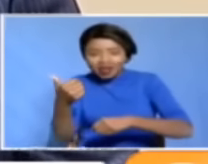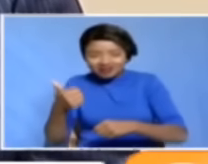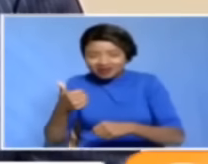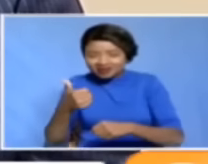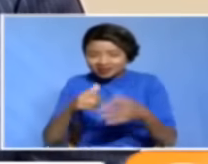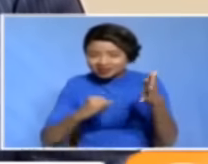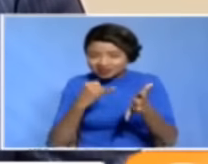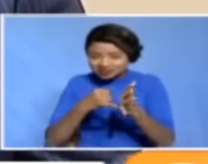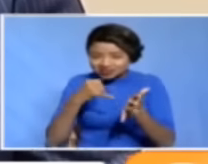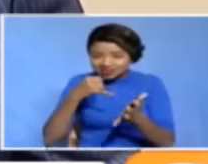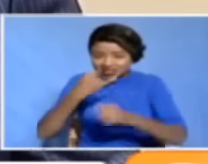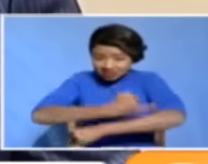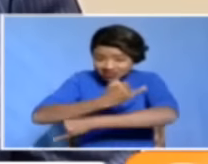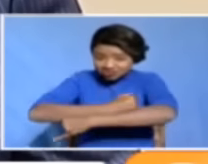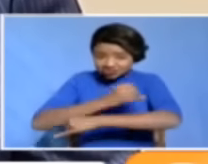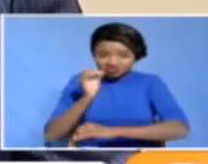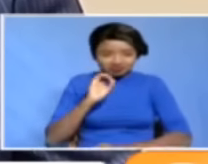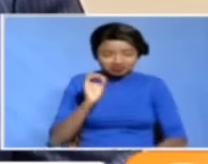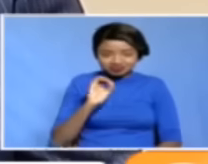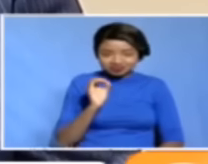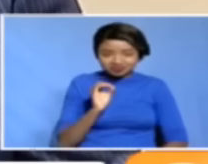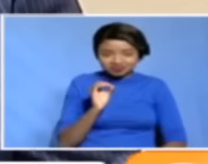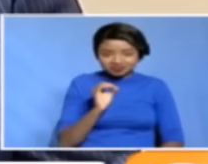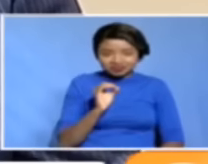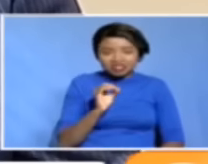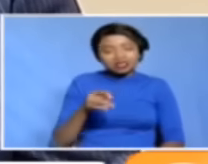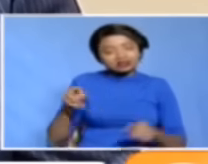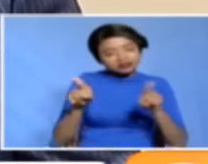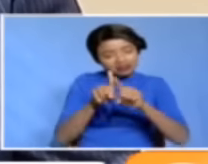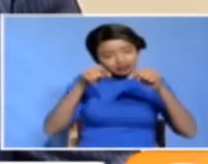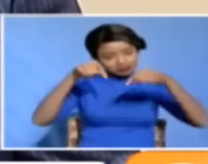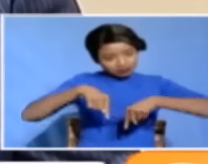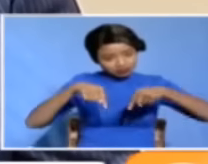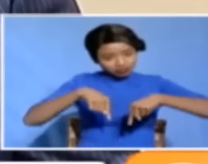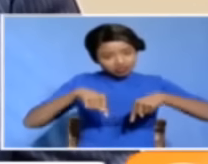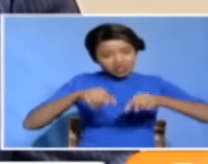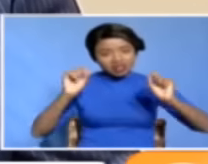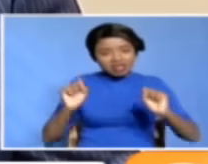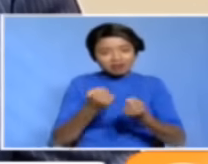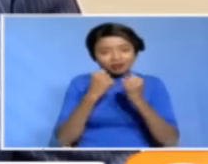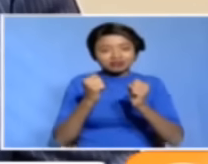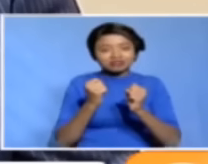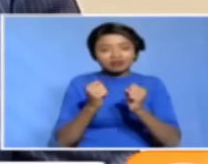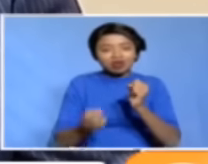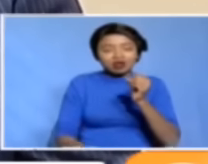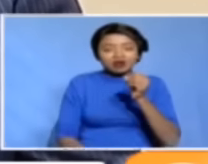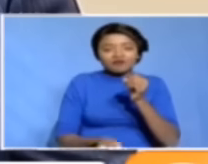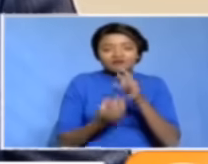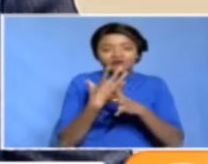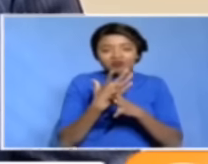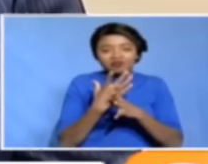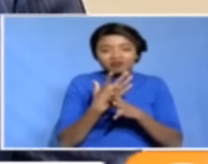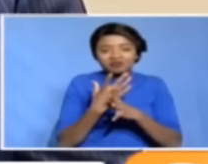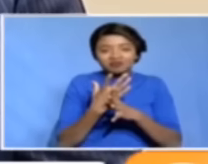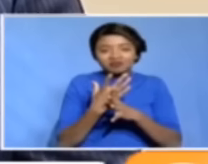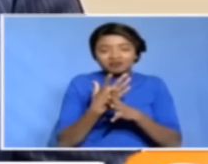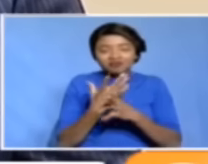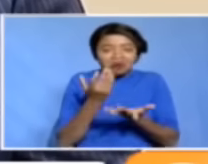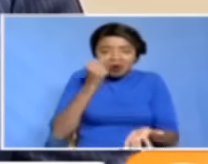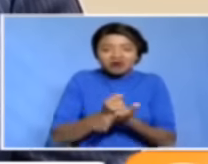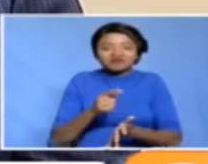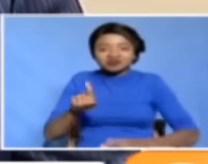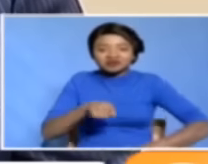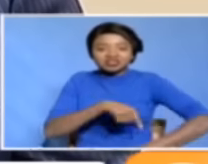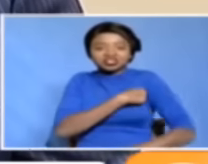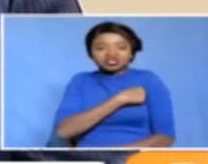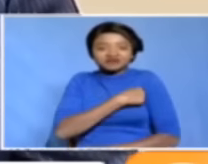it very more clear for you. Even today, we cannot create the office of a chief minister. Unless, you